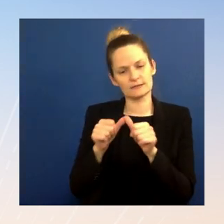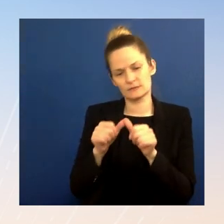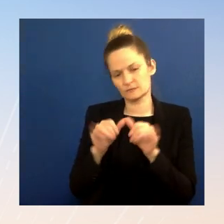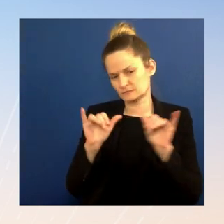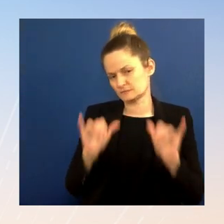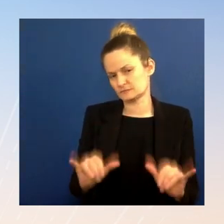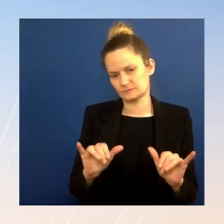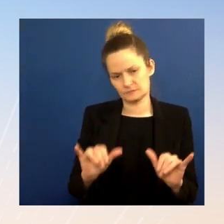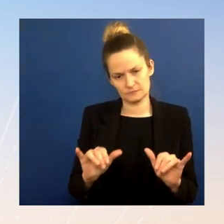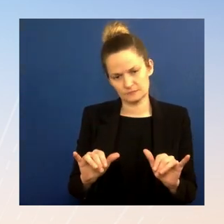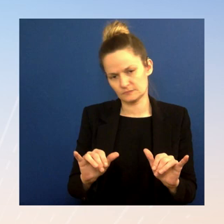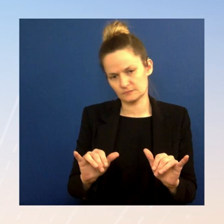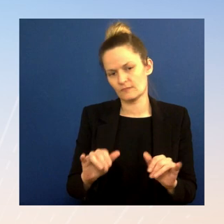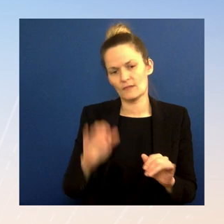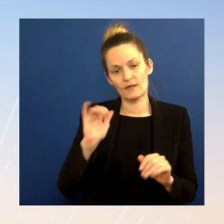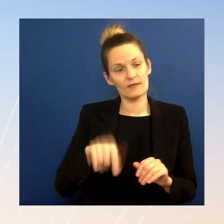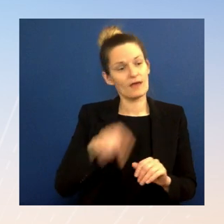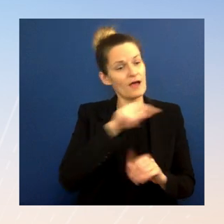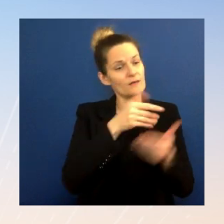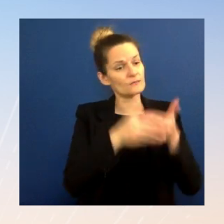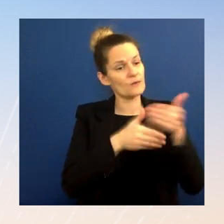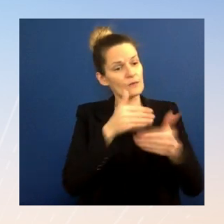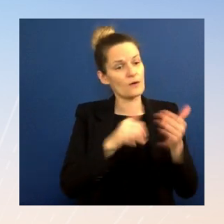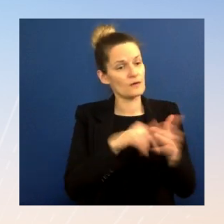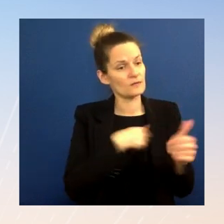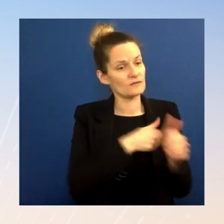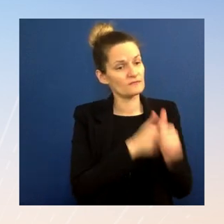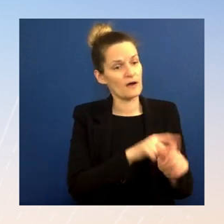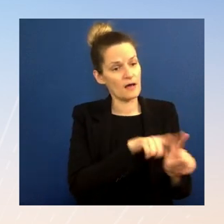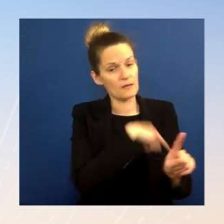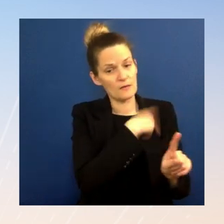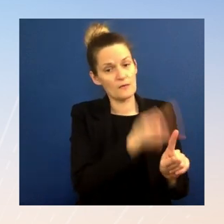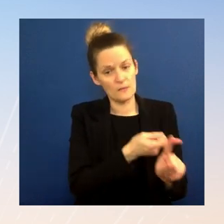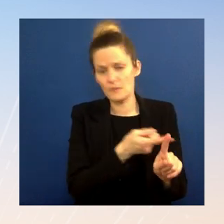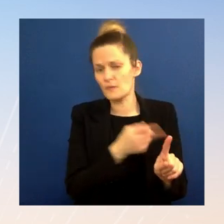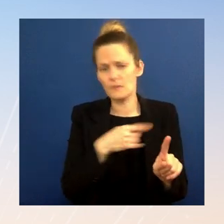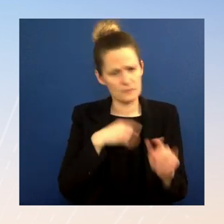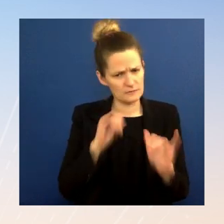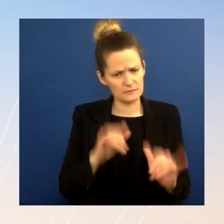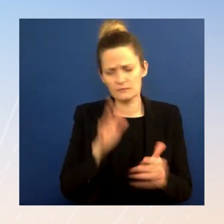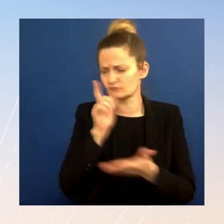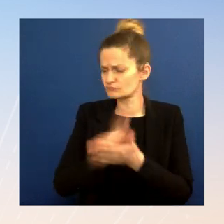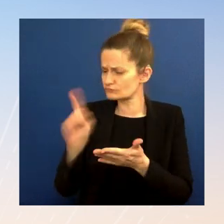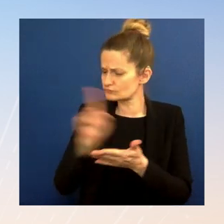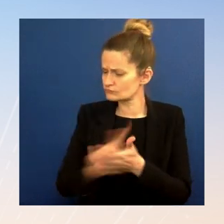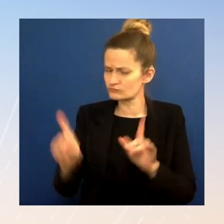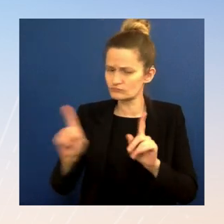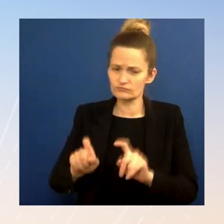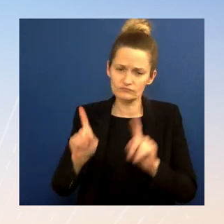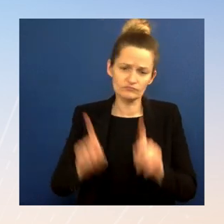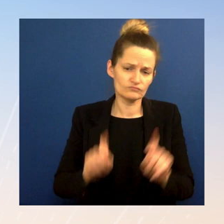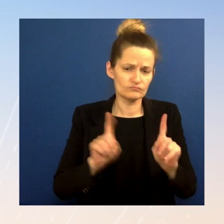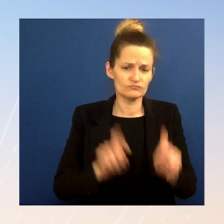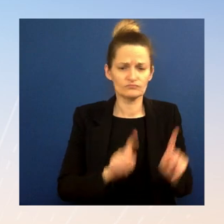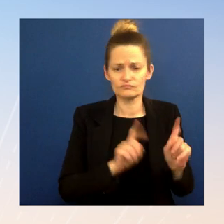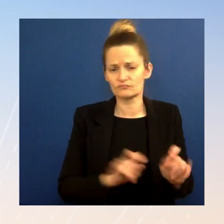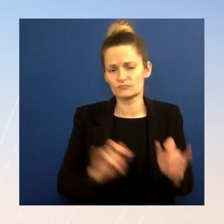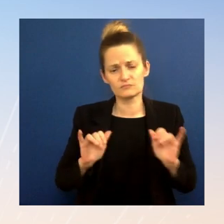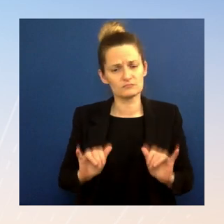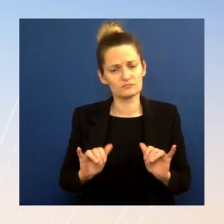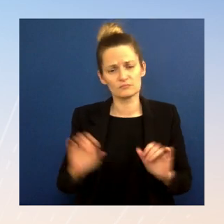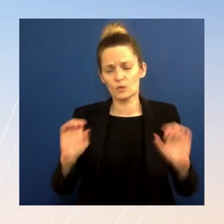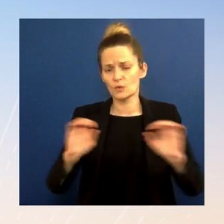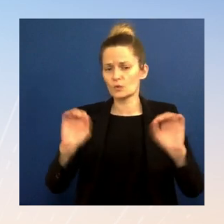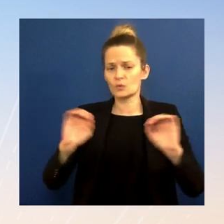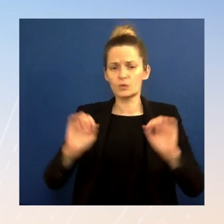guidance goes. But beyond that, his testing cadence remains the same, and there haven't been additional changes to our